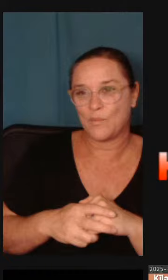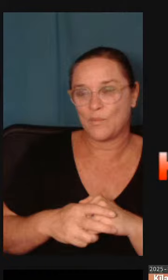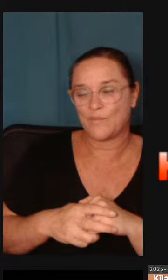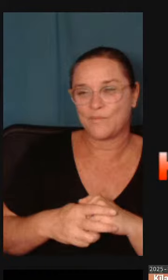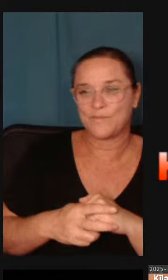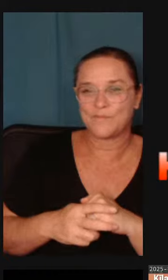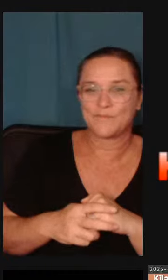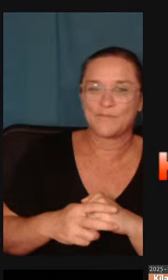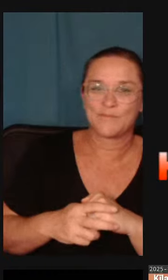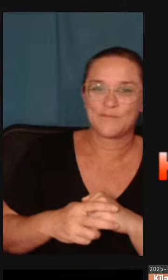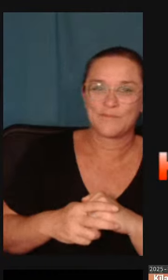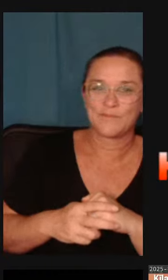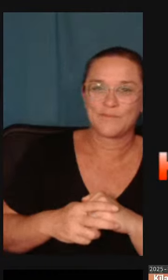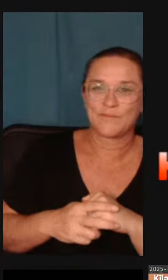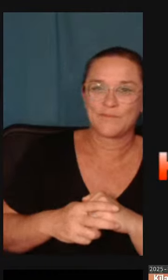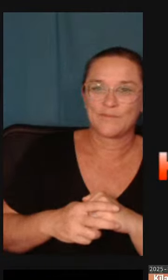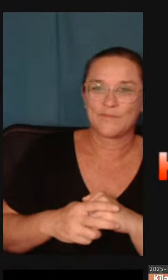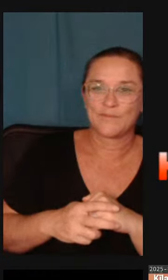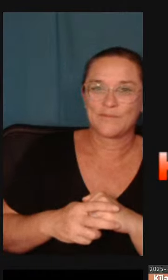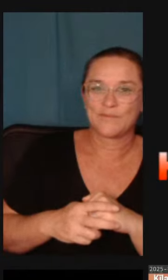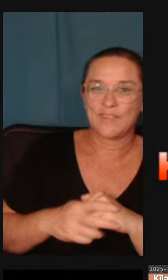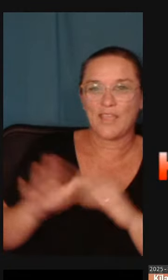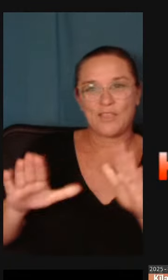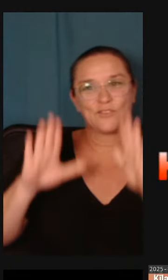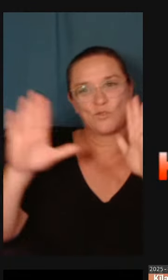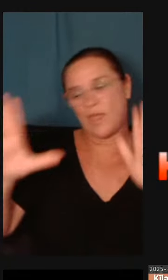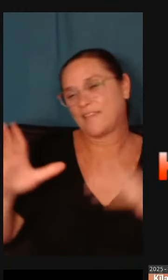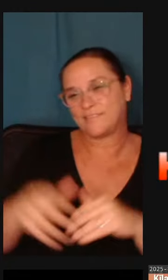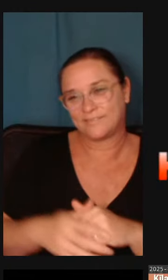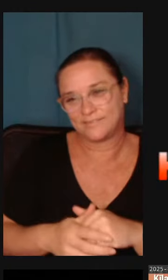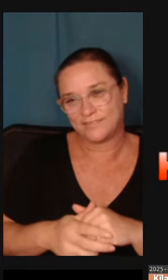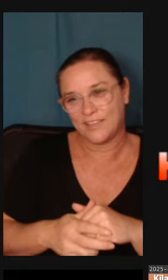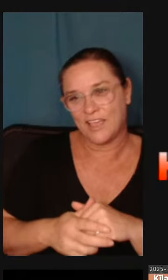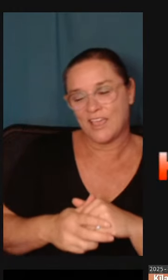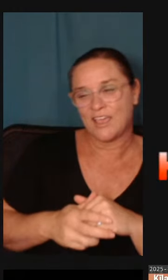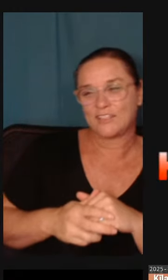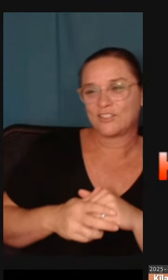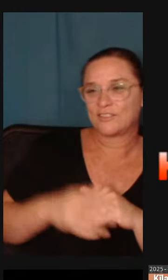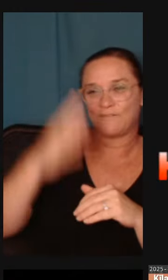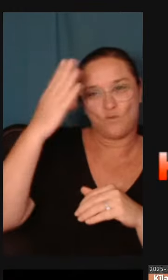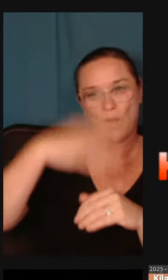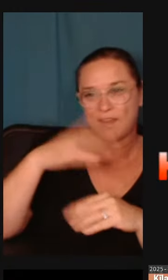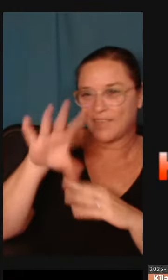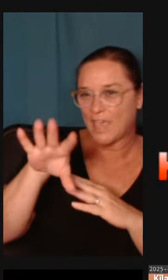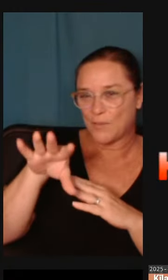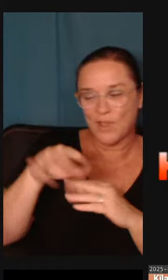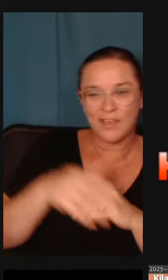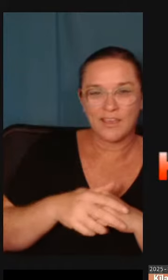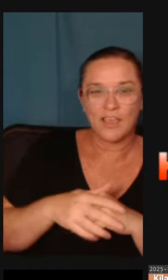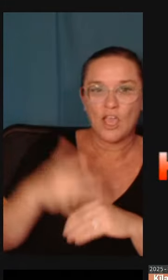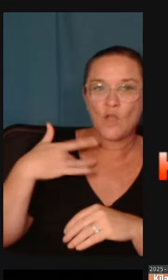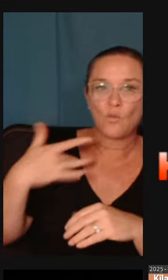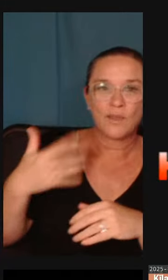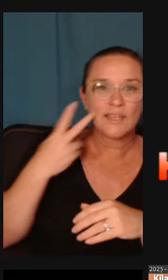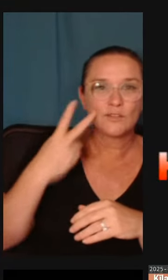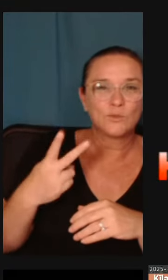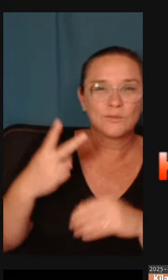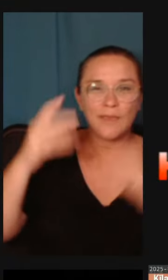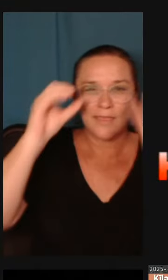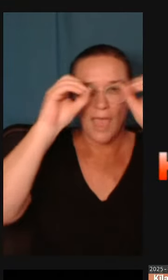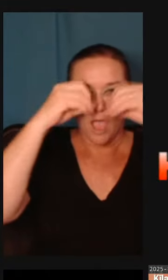go. Great shot. Right through the camera. Normally we see the owls up there at night.